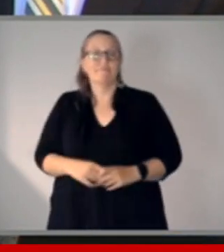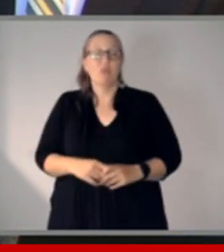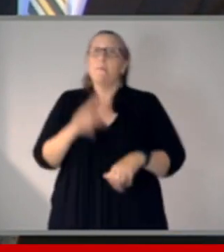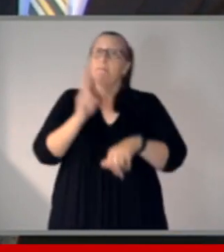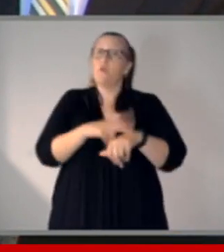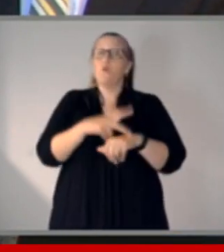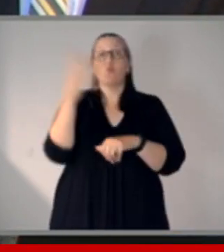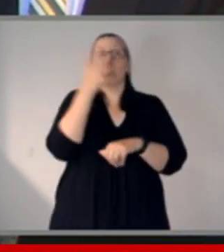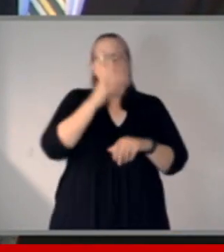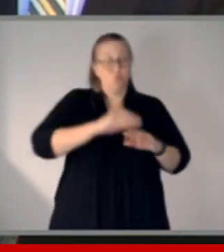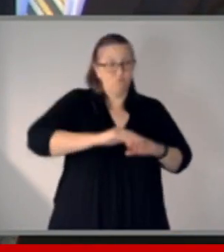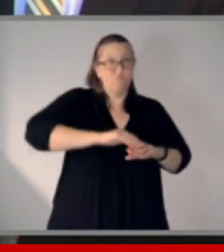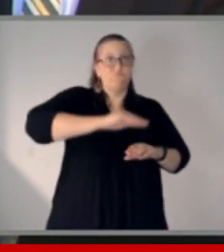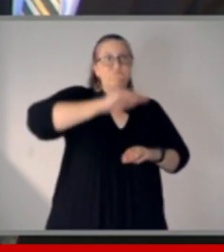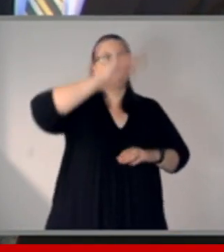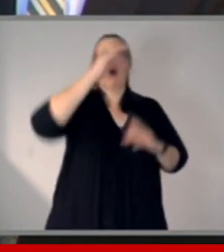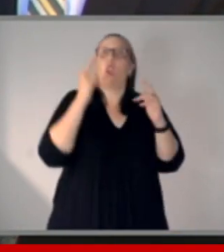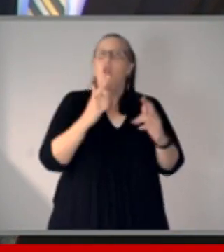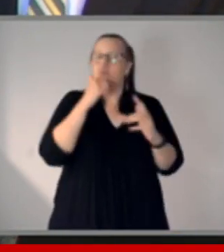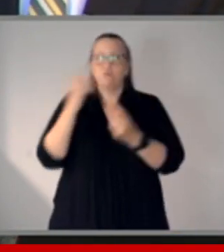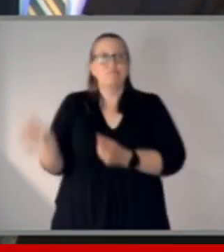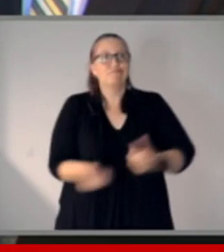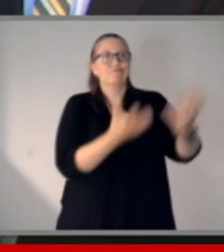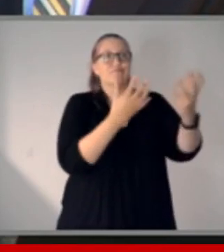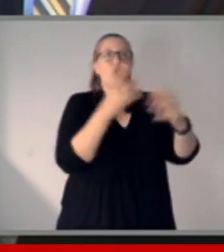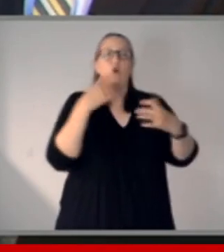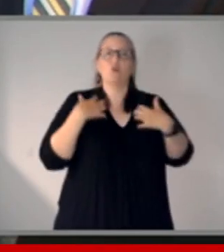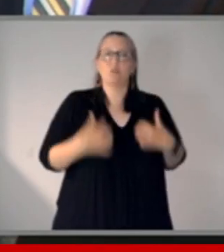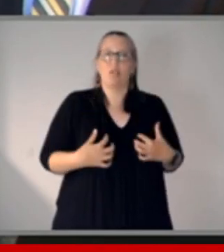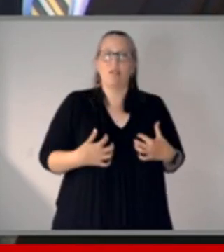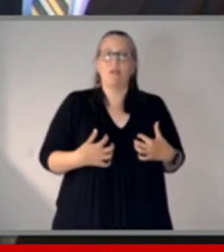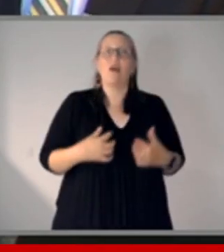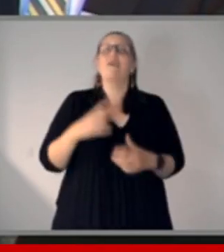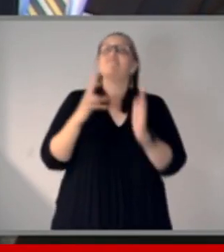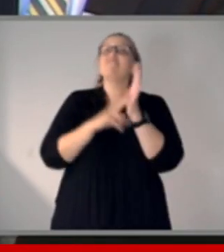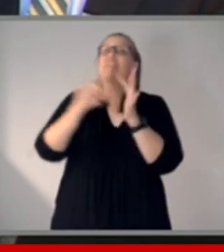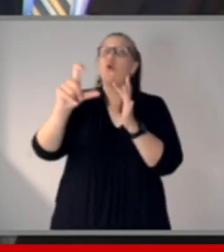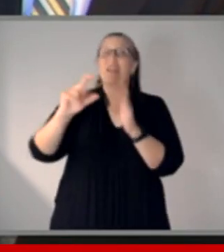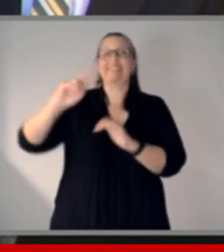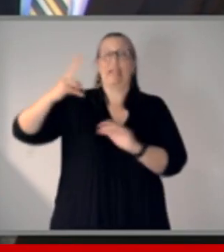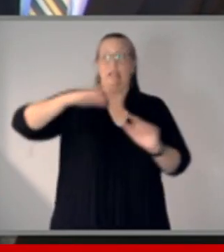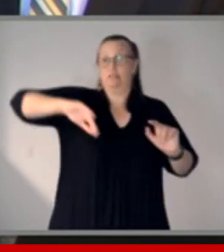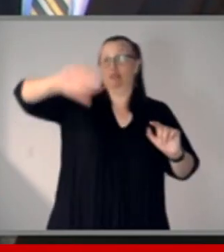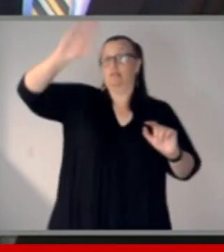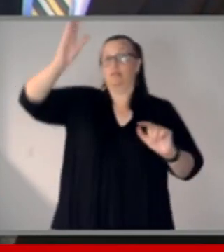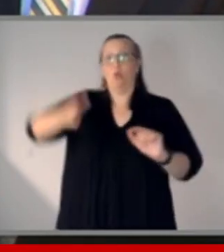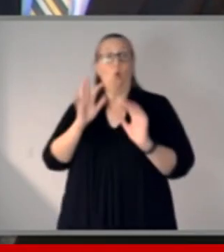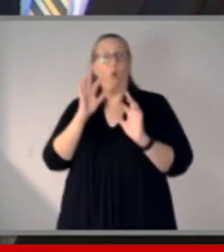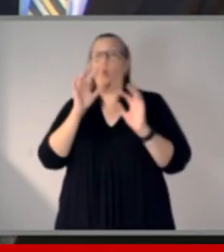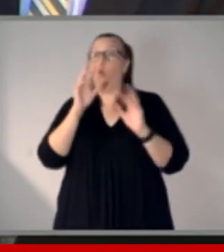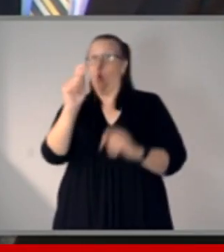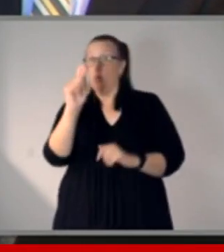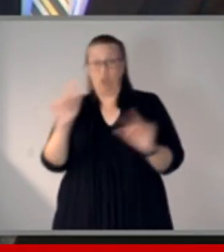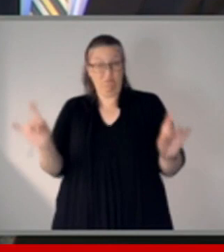of last year, a larger peak in relation to the Victorian wave at almost exactly the same time a